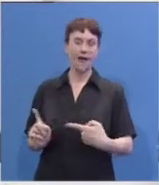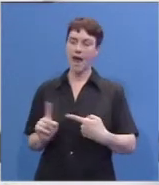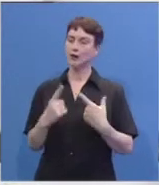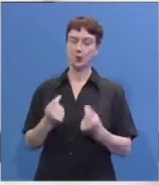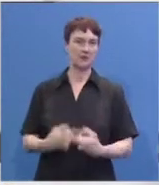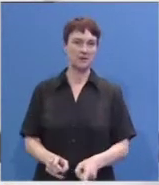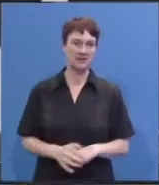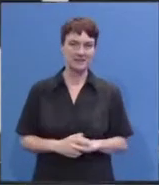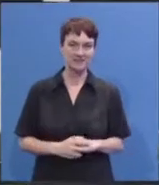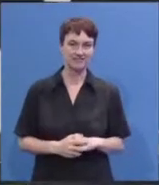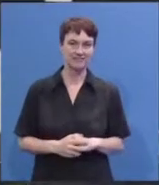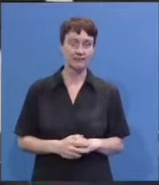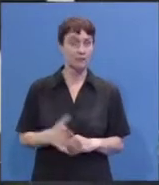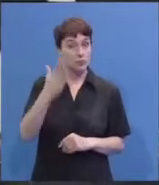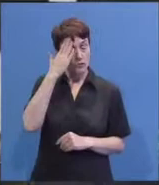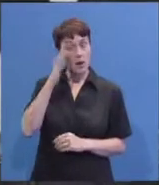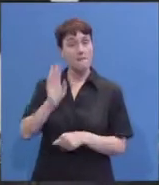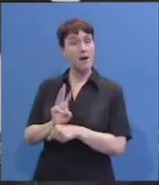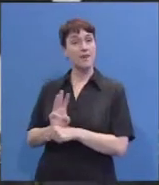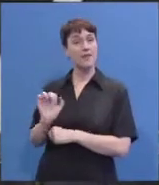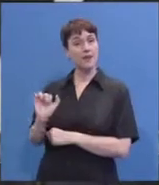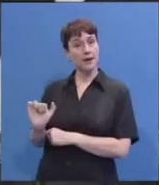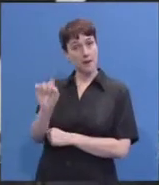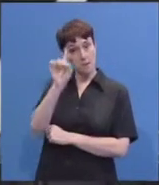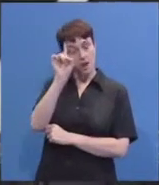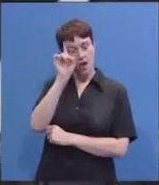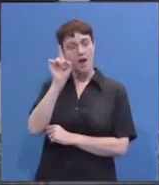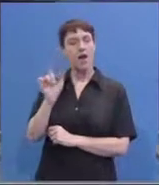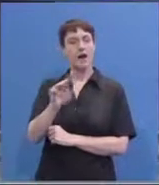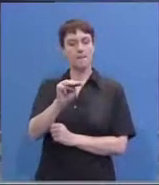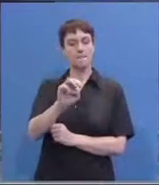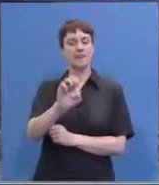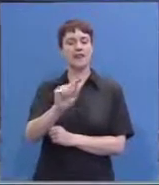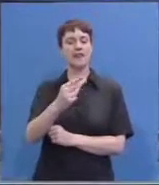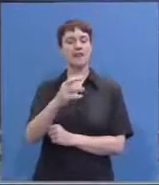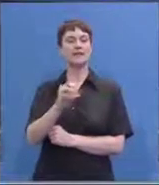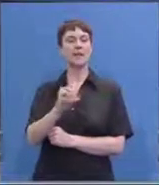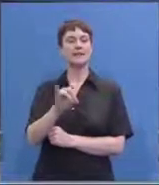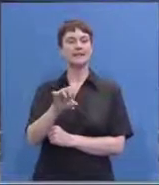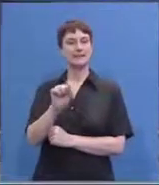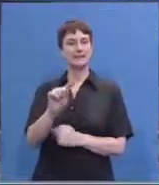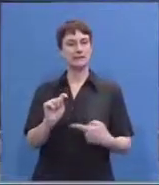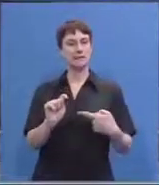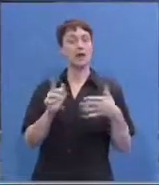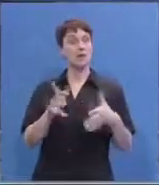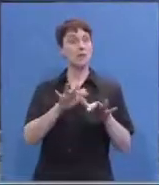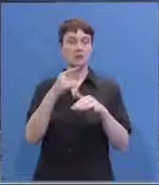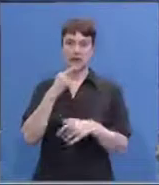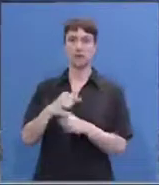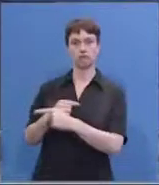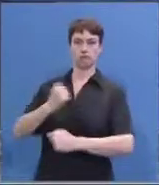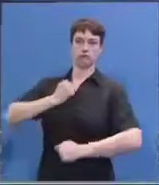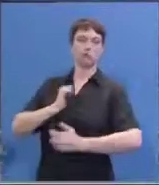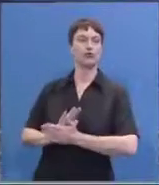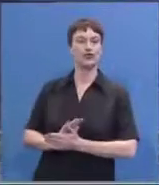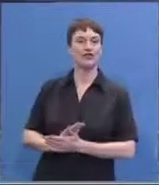was a Methodist, and yet somehow, although I think the Methodists might like to claim, lay claim to him, he never sort of came out and